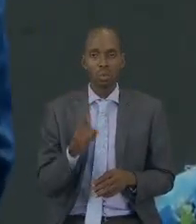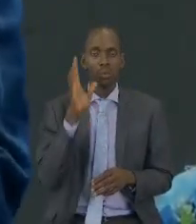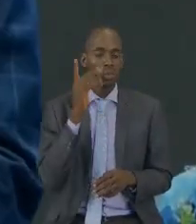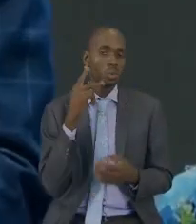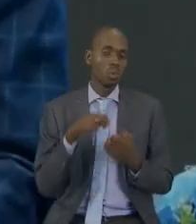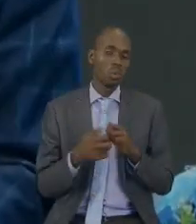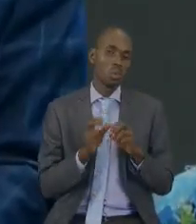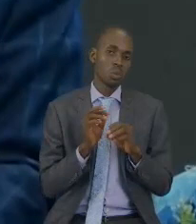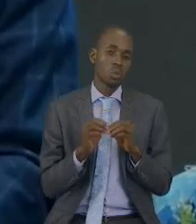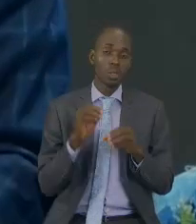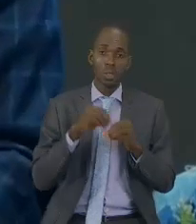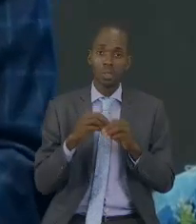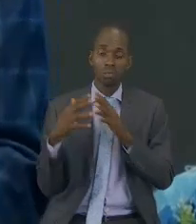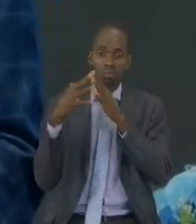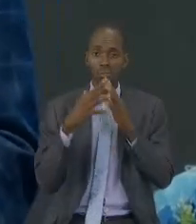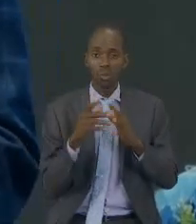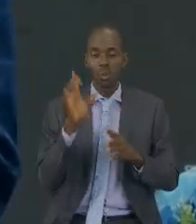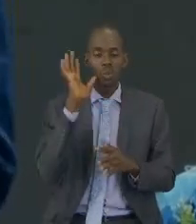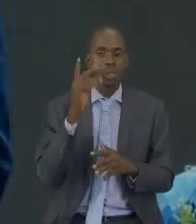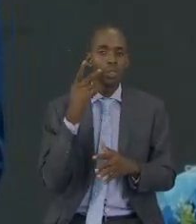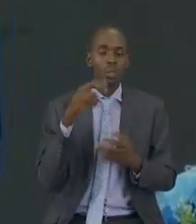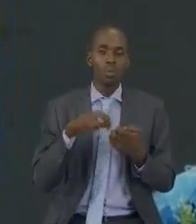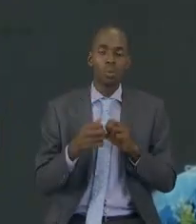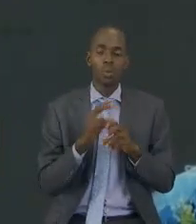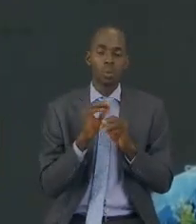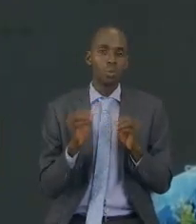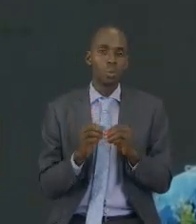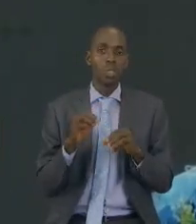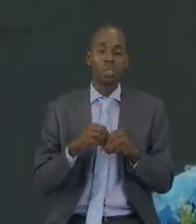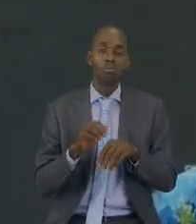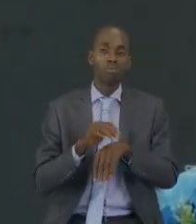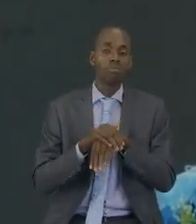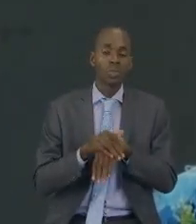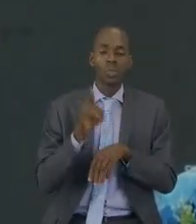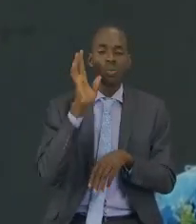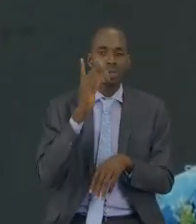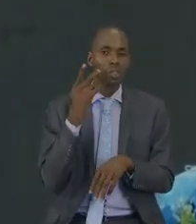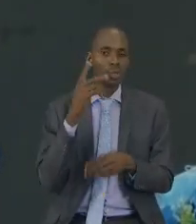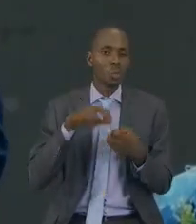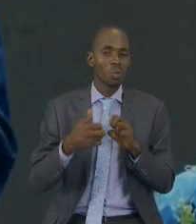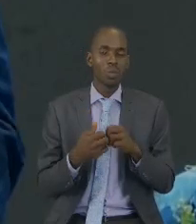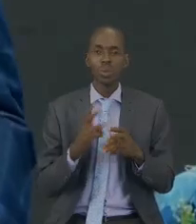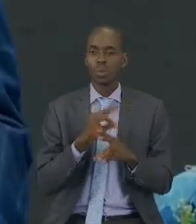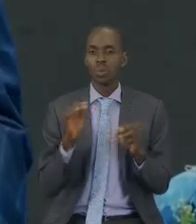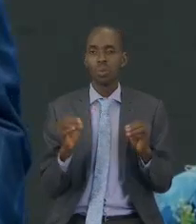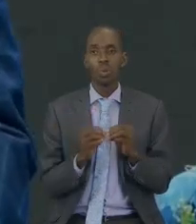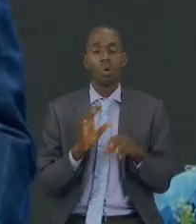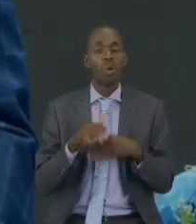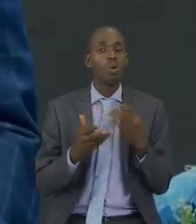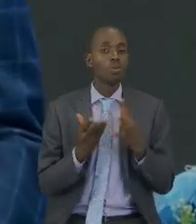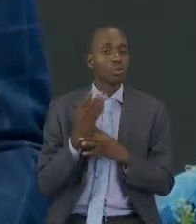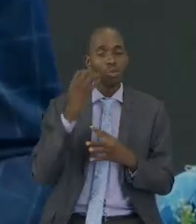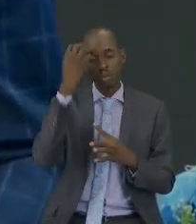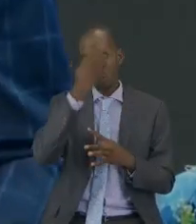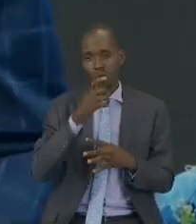no more. In Great Britain, you see them no more. All through Europe, you see them no